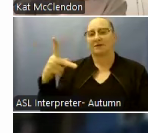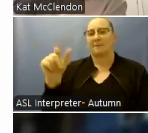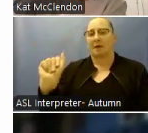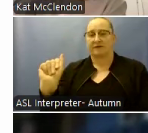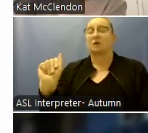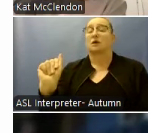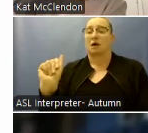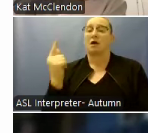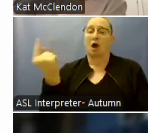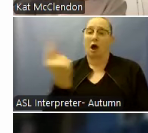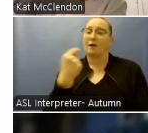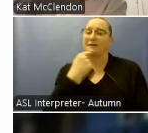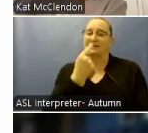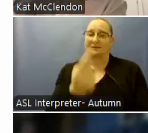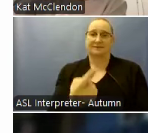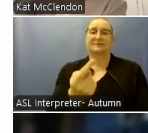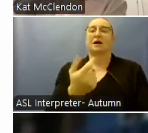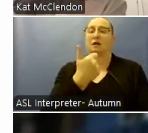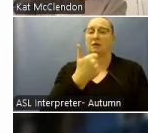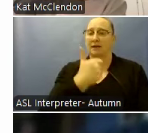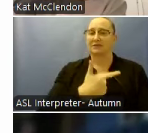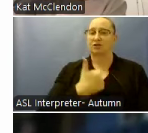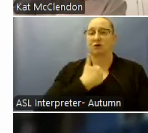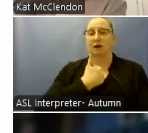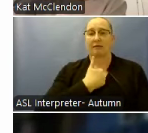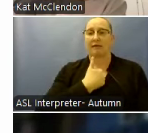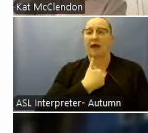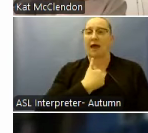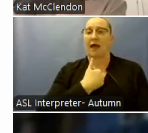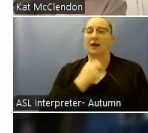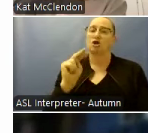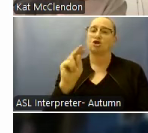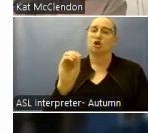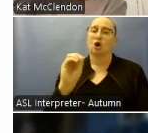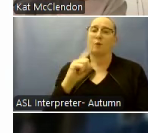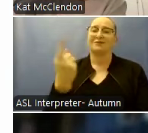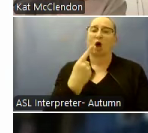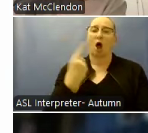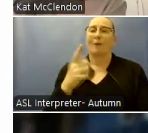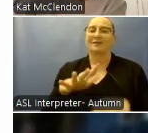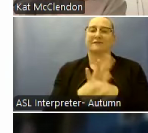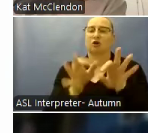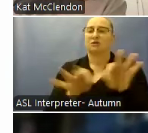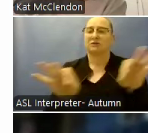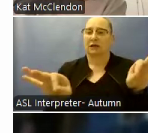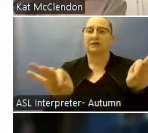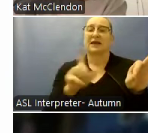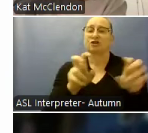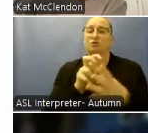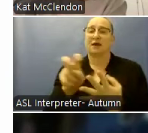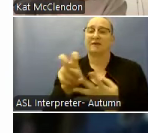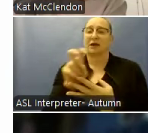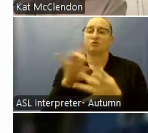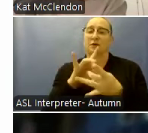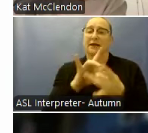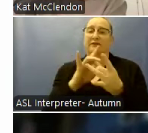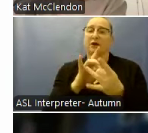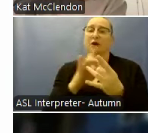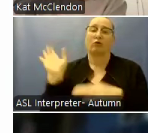she would always tell my sister and I that. And I think that's something that I always carry with me. And as we navigate relationships throughout our whole